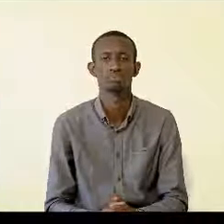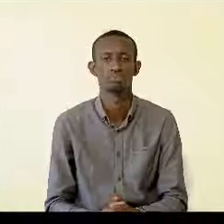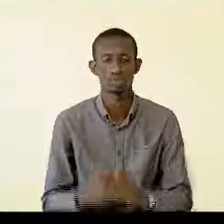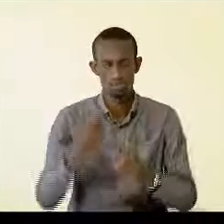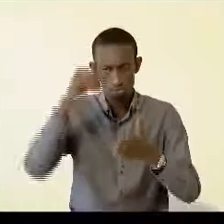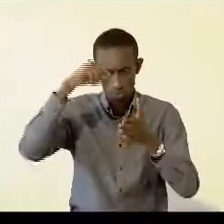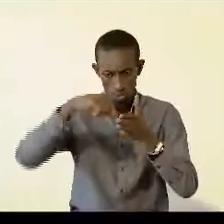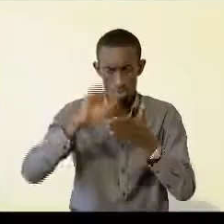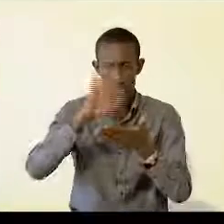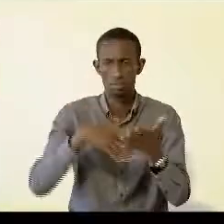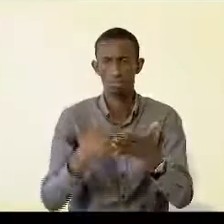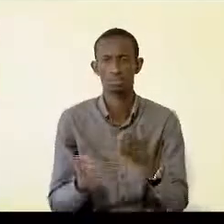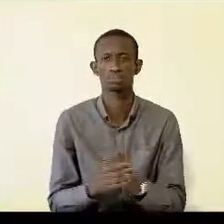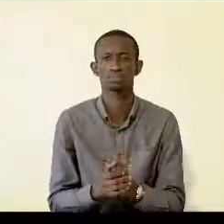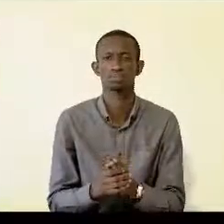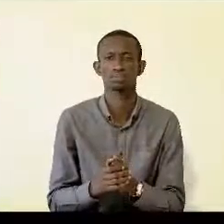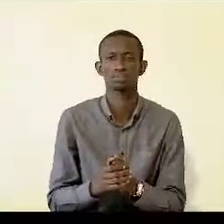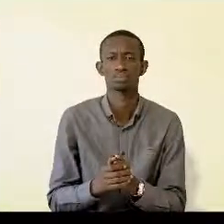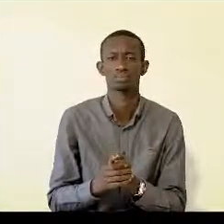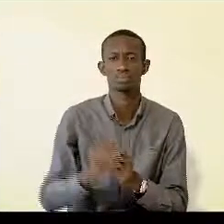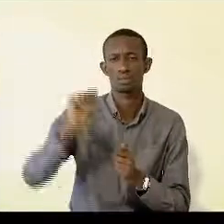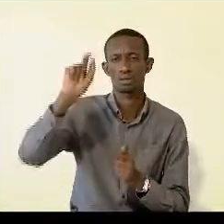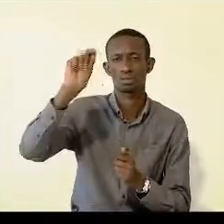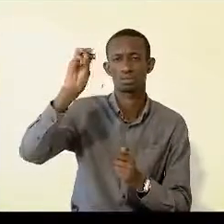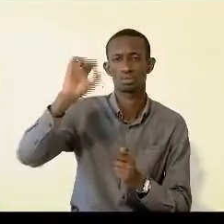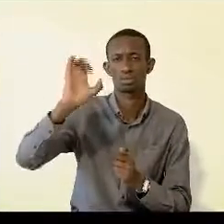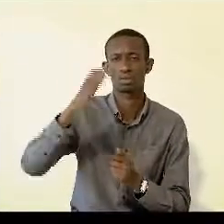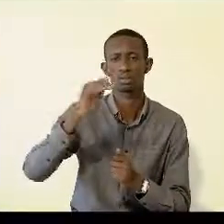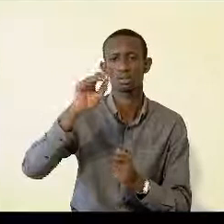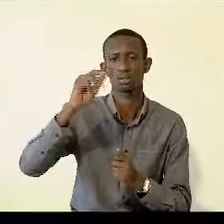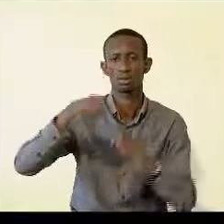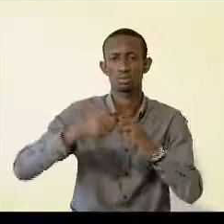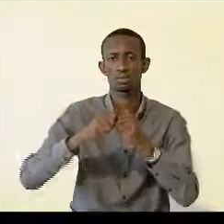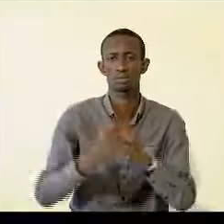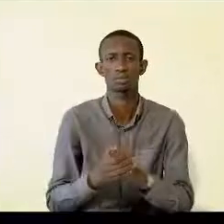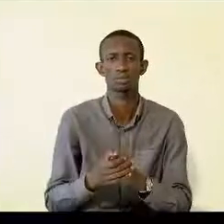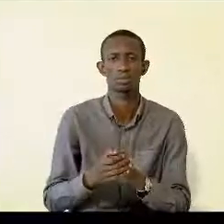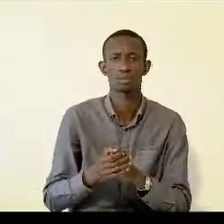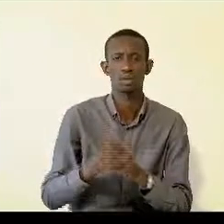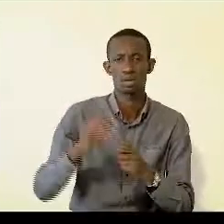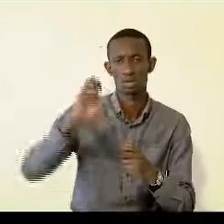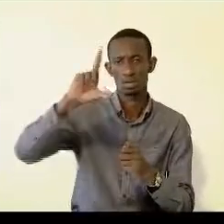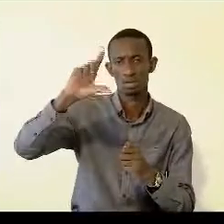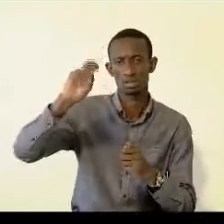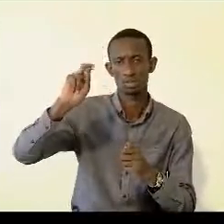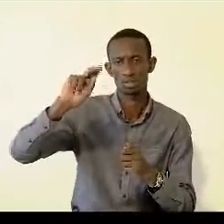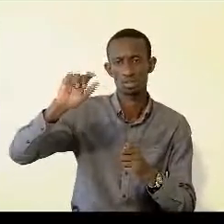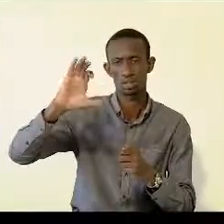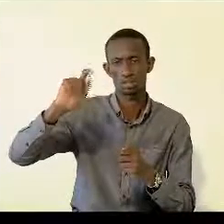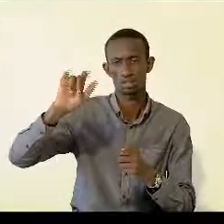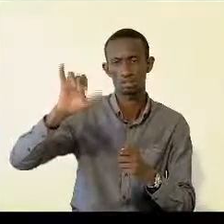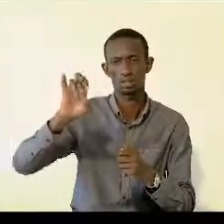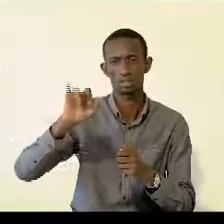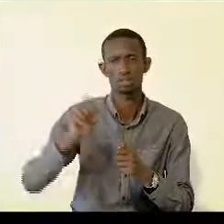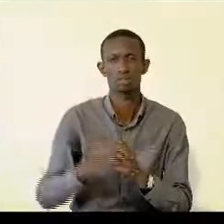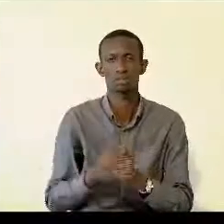group. Atomic radius, we have the electronegativity. Here is the electronic configuration. You remember